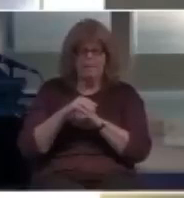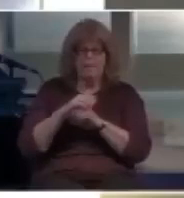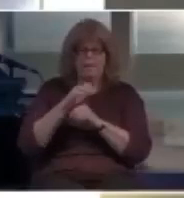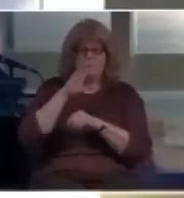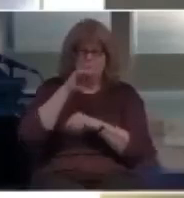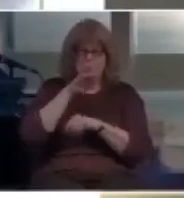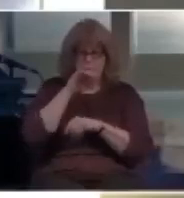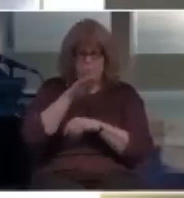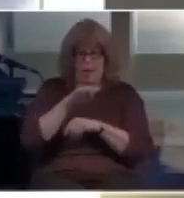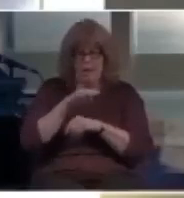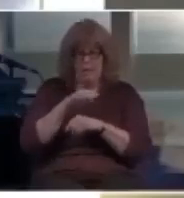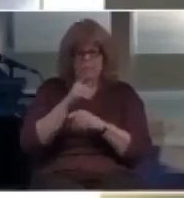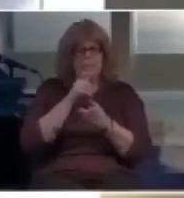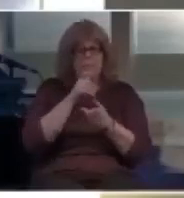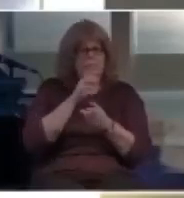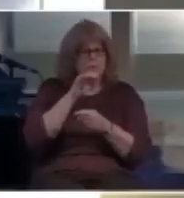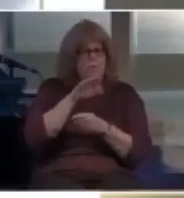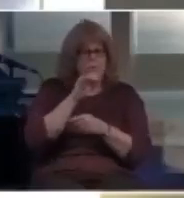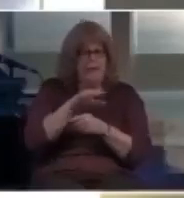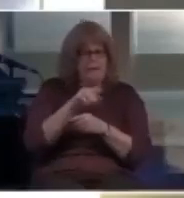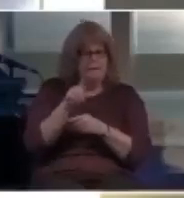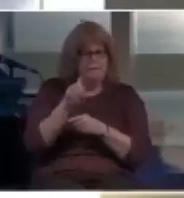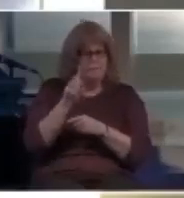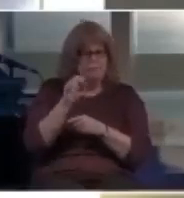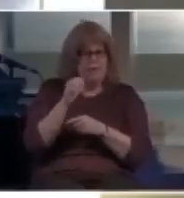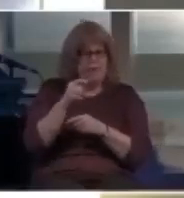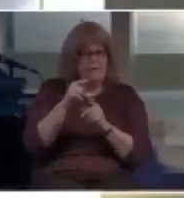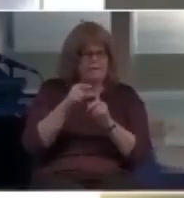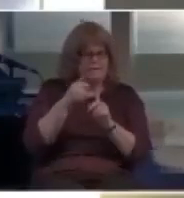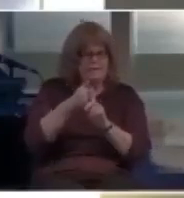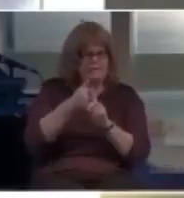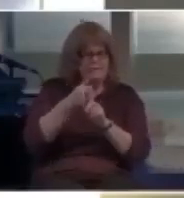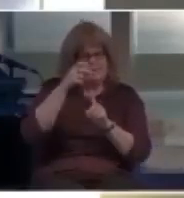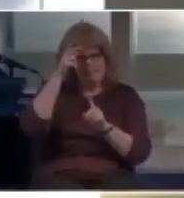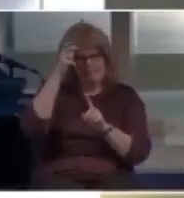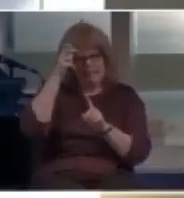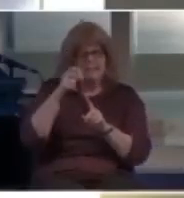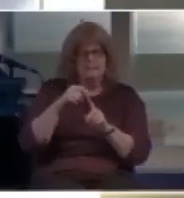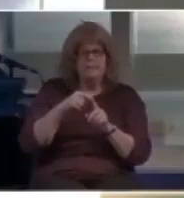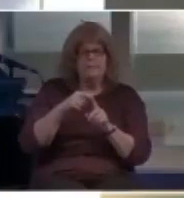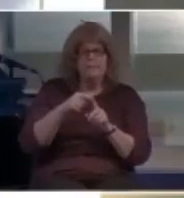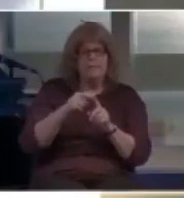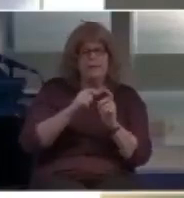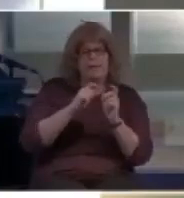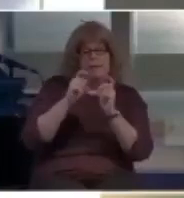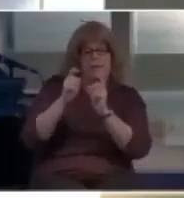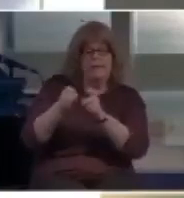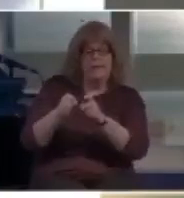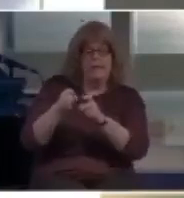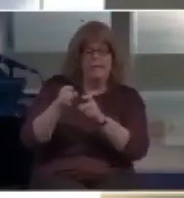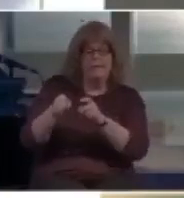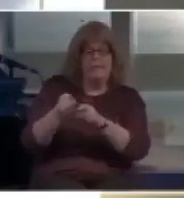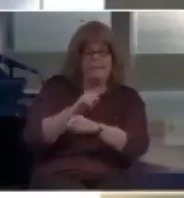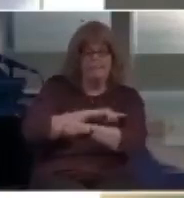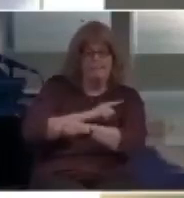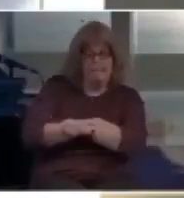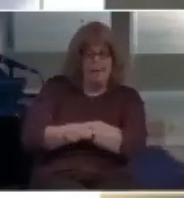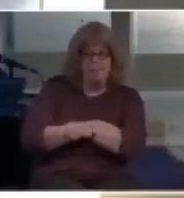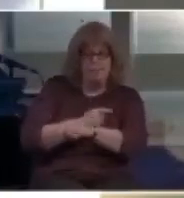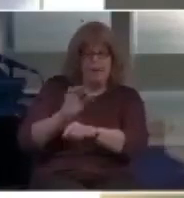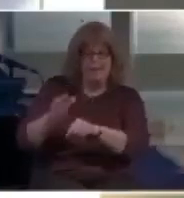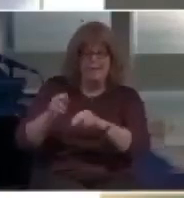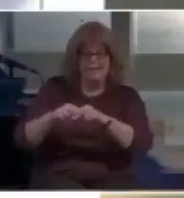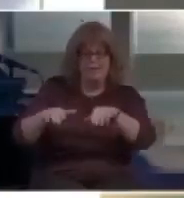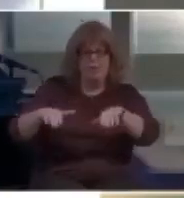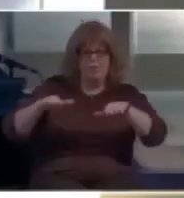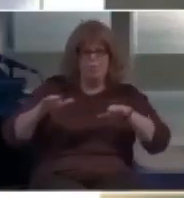dragon, who is who? Who's the dragon? Satan. Satan gave him power and his throne